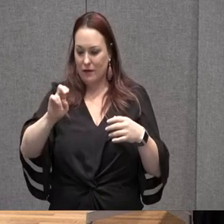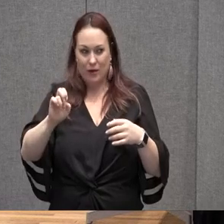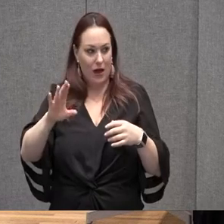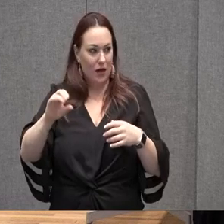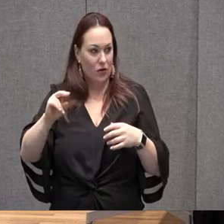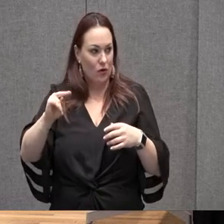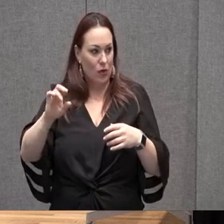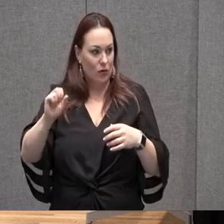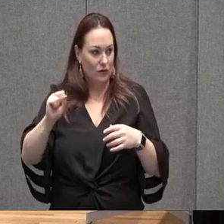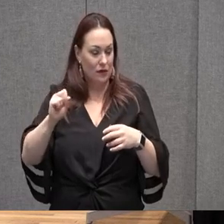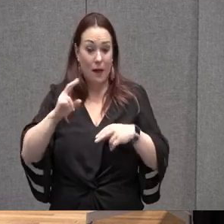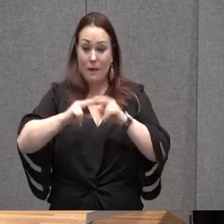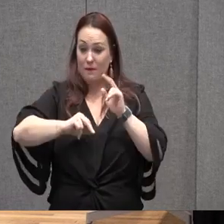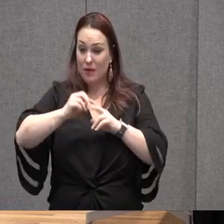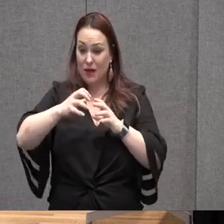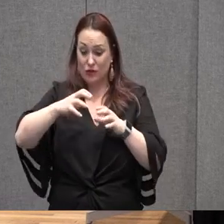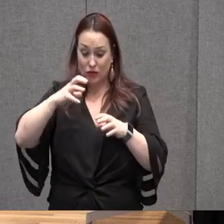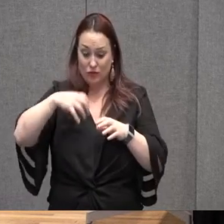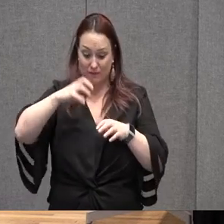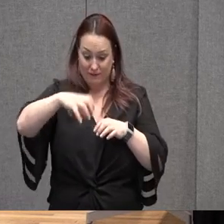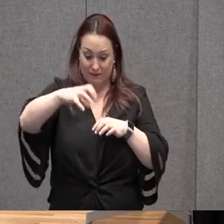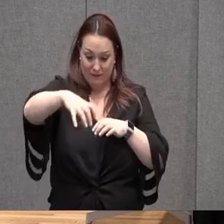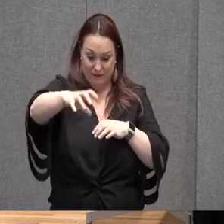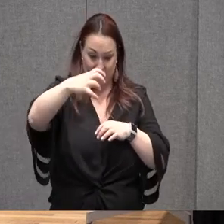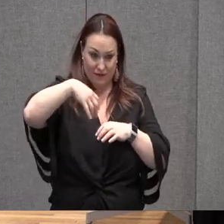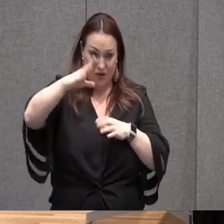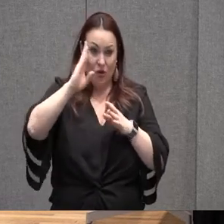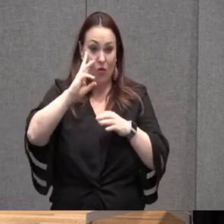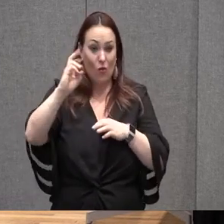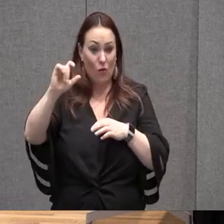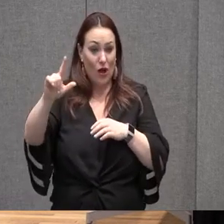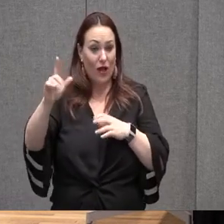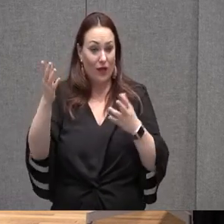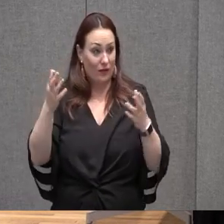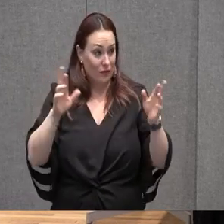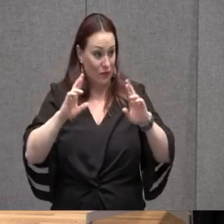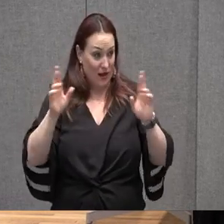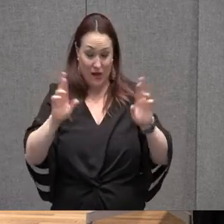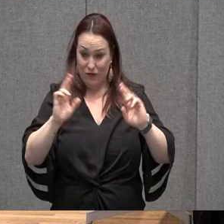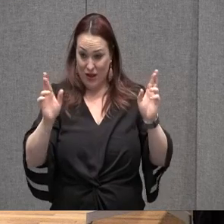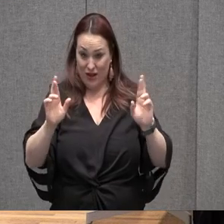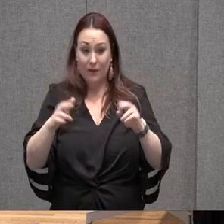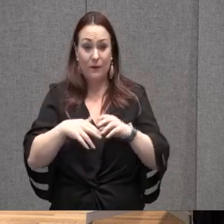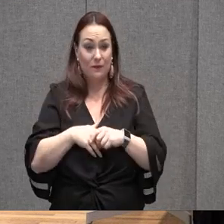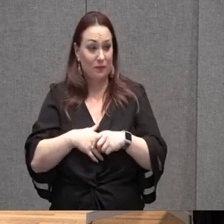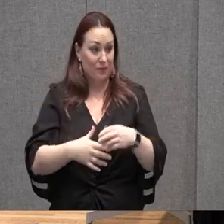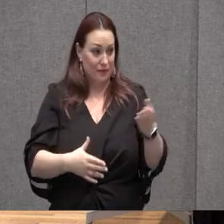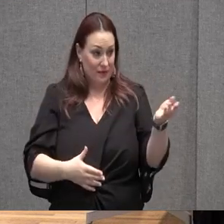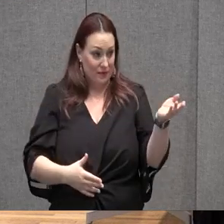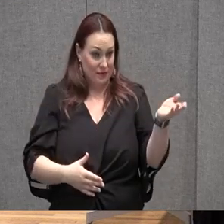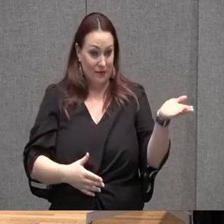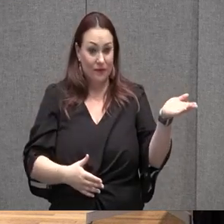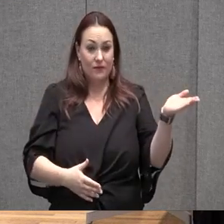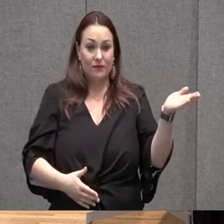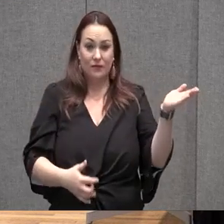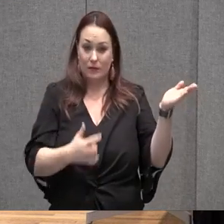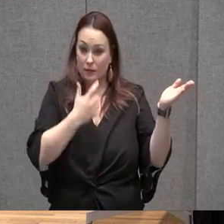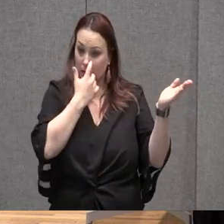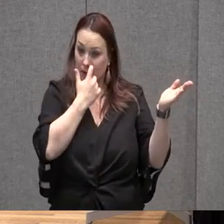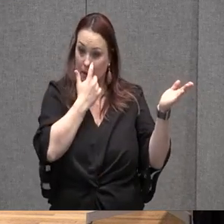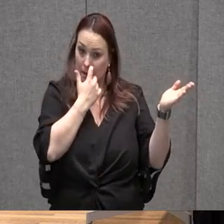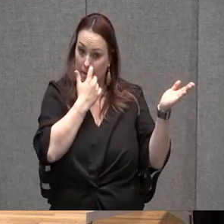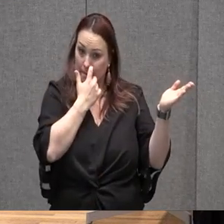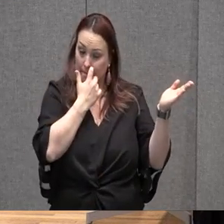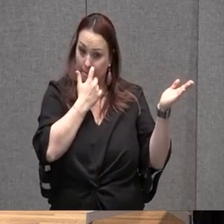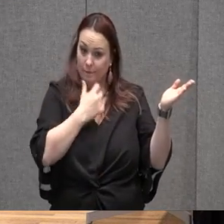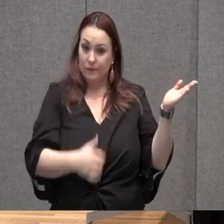Build a pine cone wall. Okay. Use the rubber band. Okay, gently.